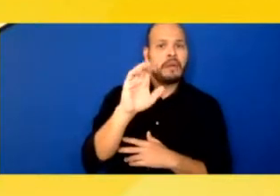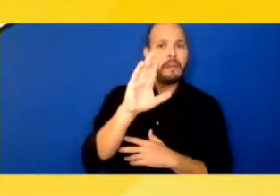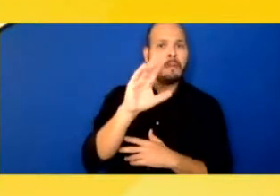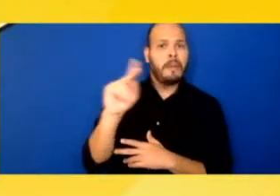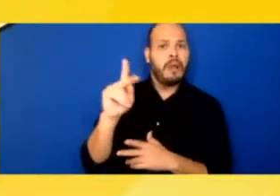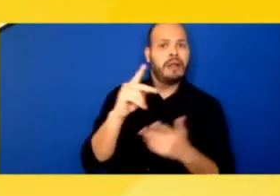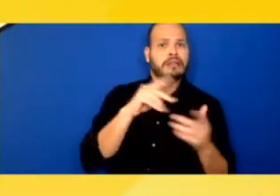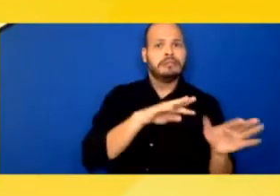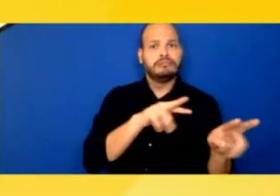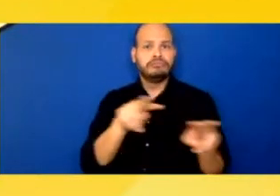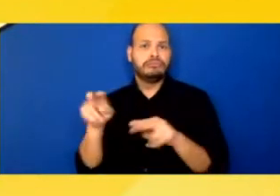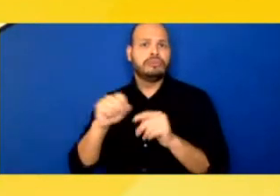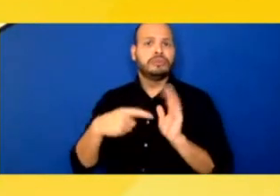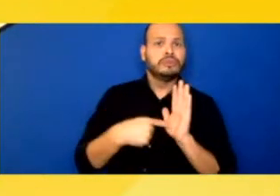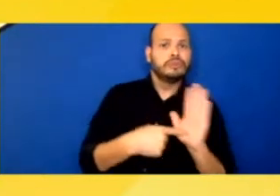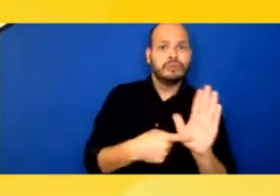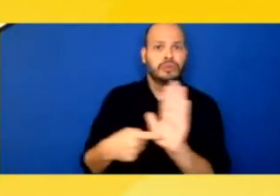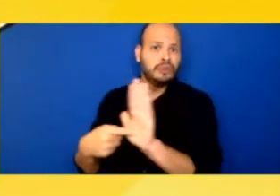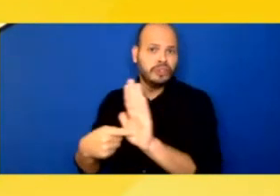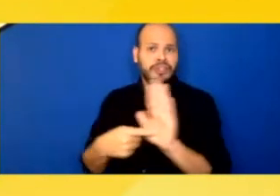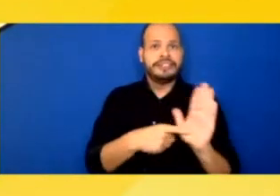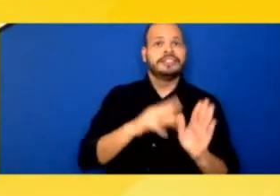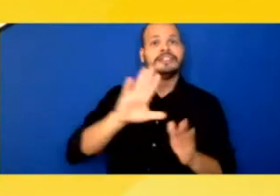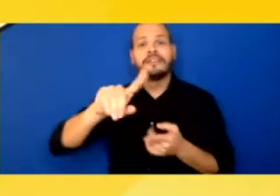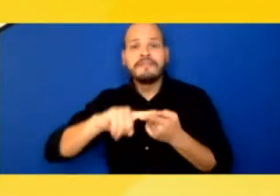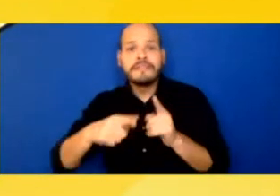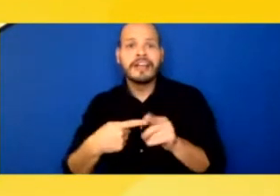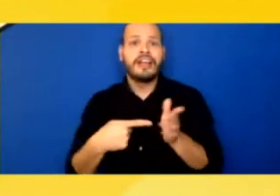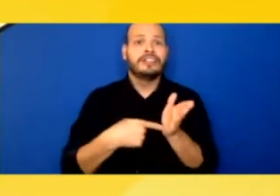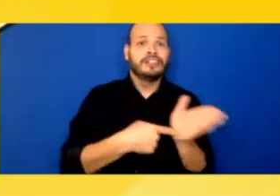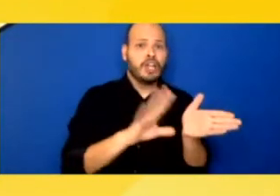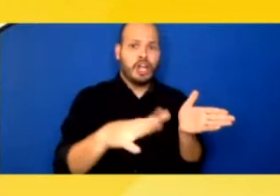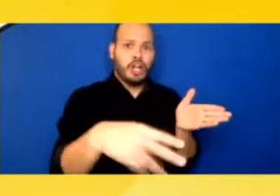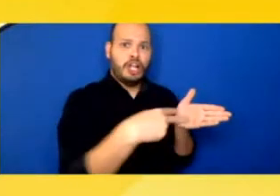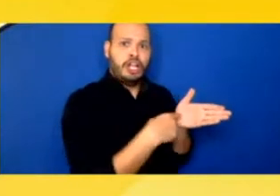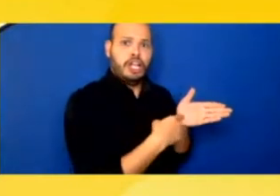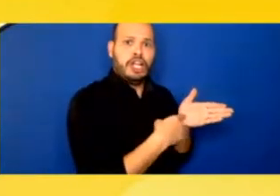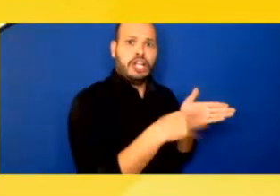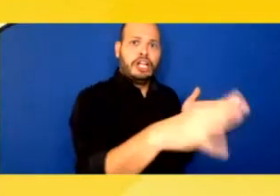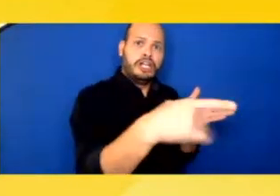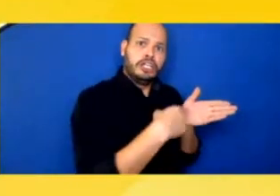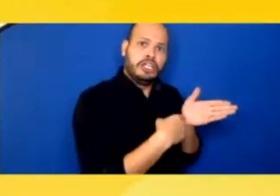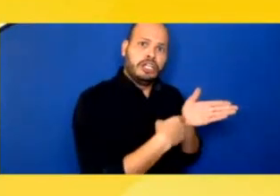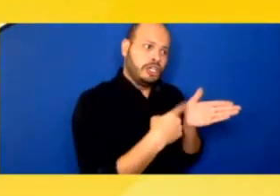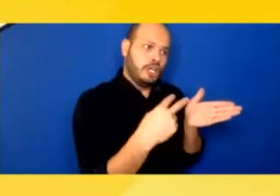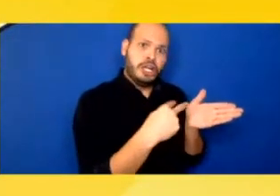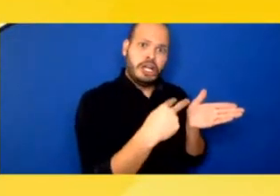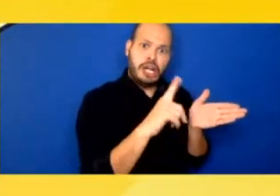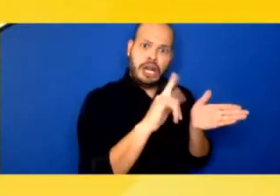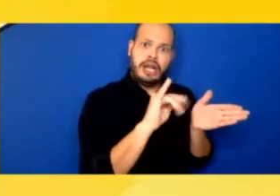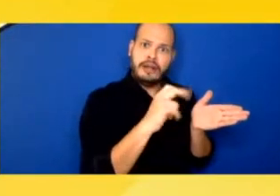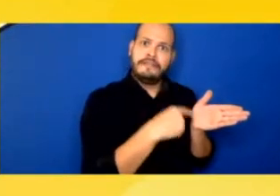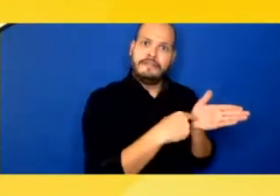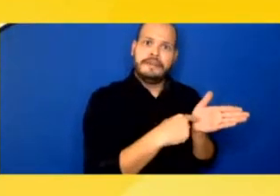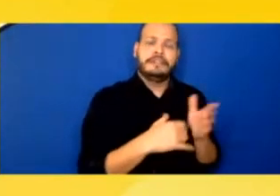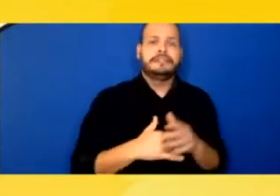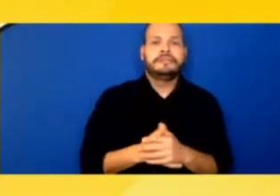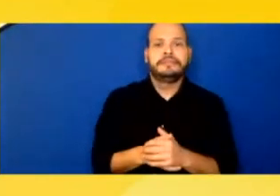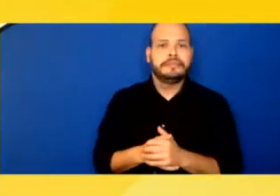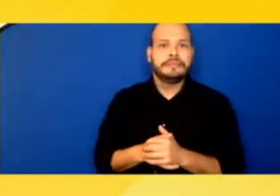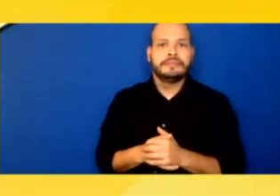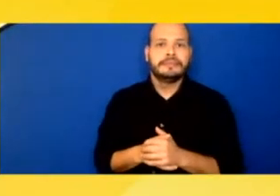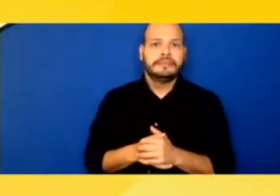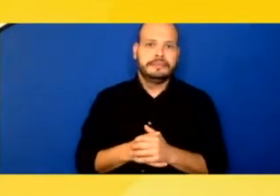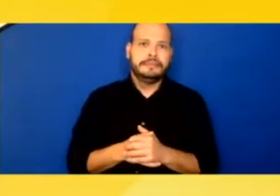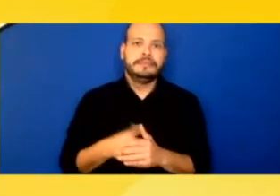the co-chairs of the Poor People's Campaign, a national call for moral revival, Bishop William